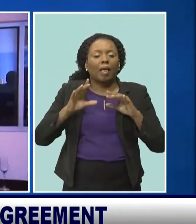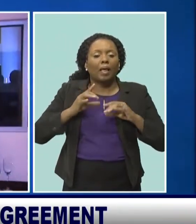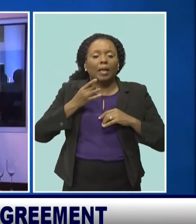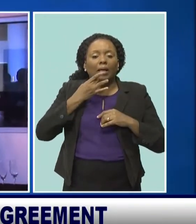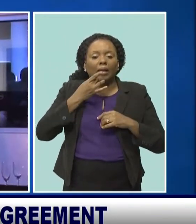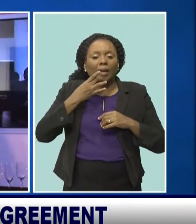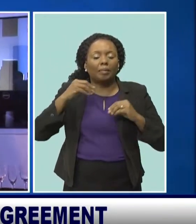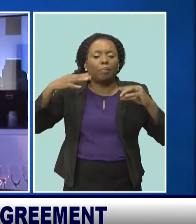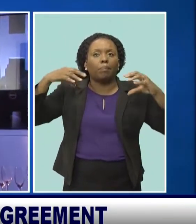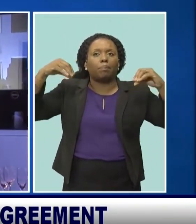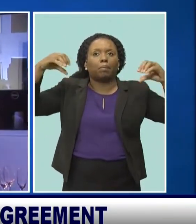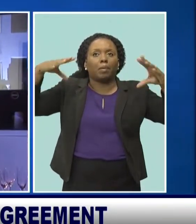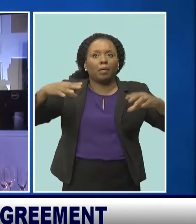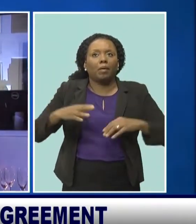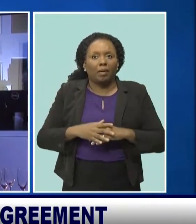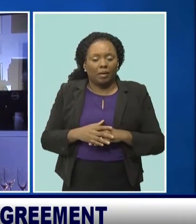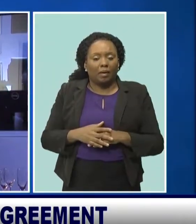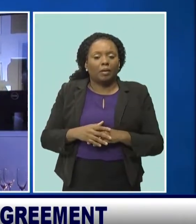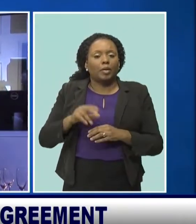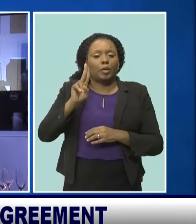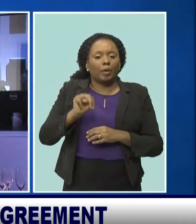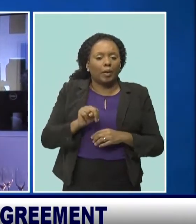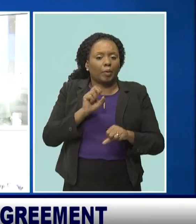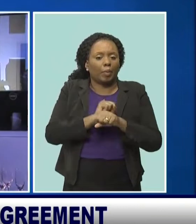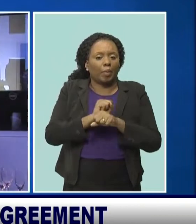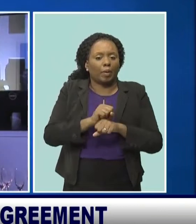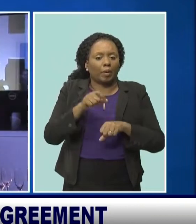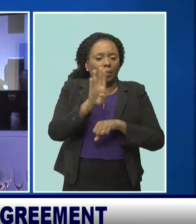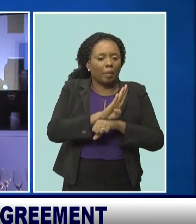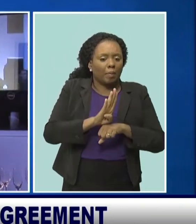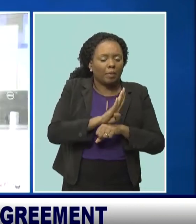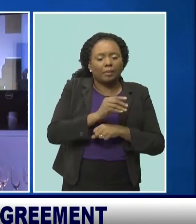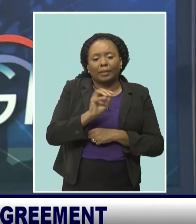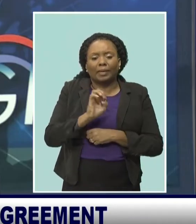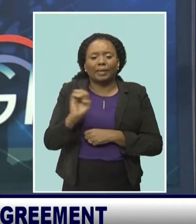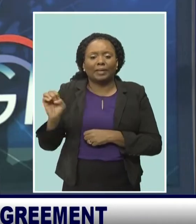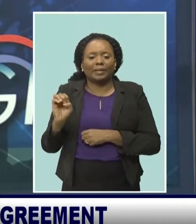the UN's presence and work in Barbados and the Eastern Caribbean.